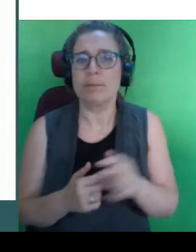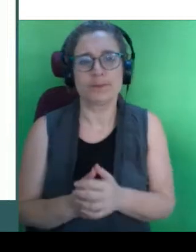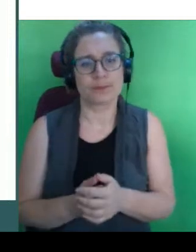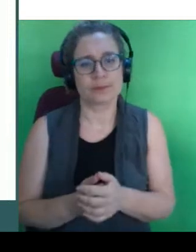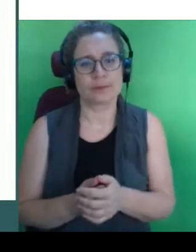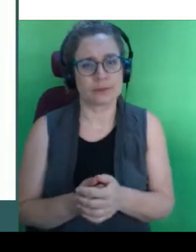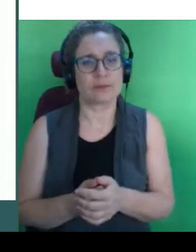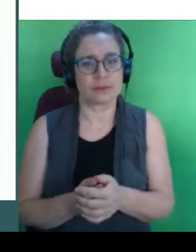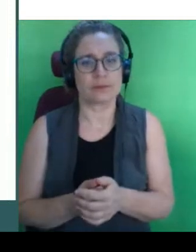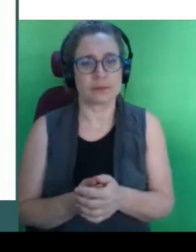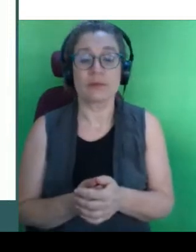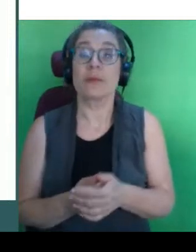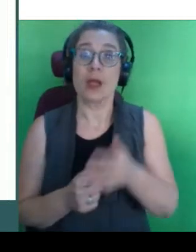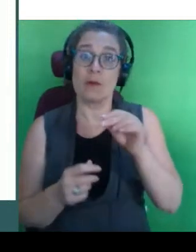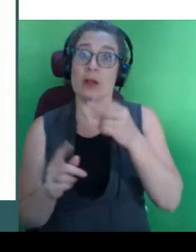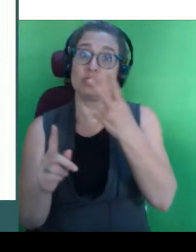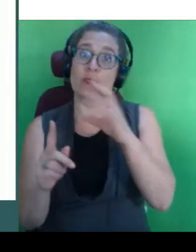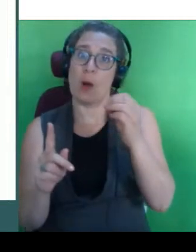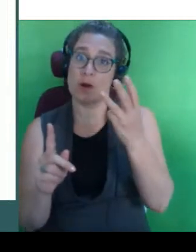to 2020,